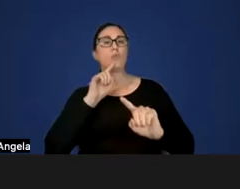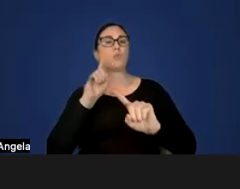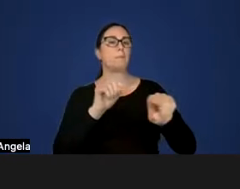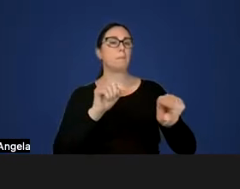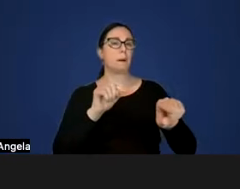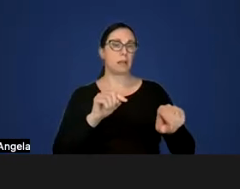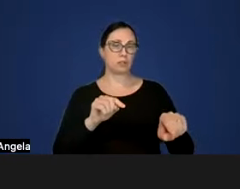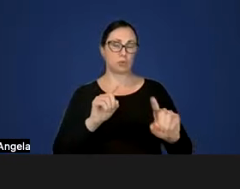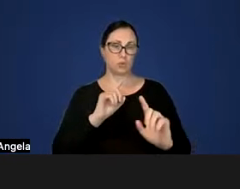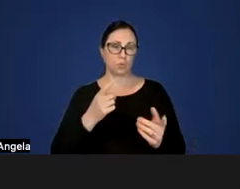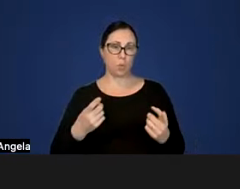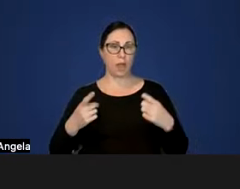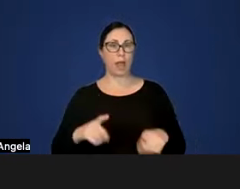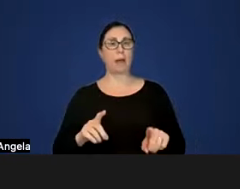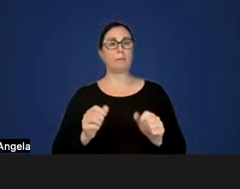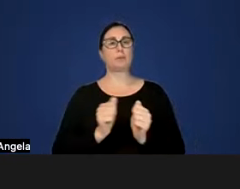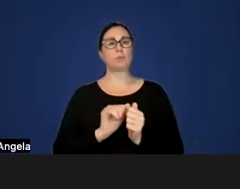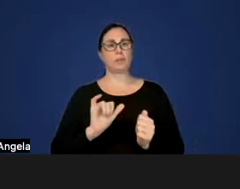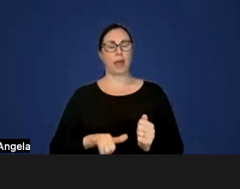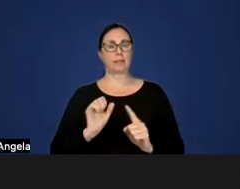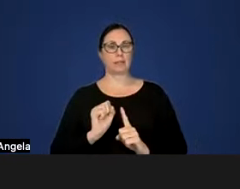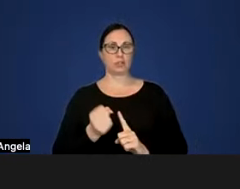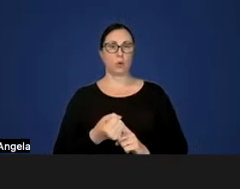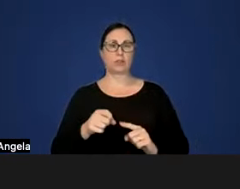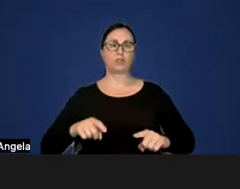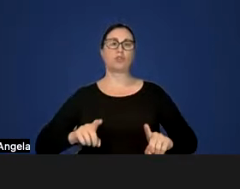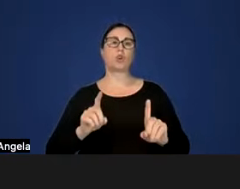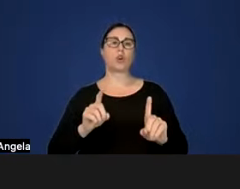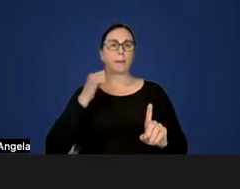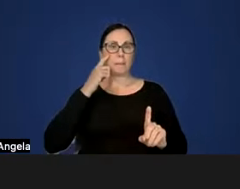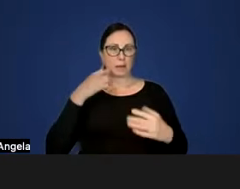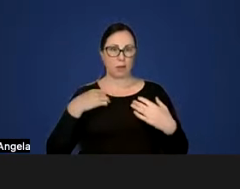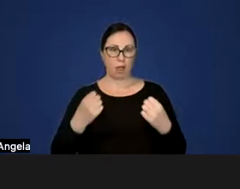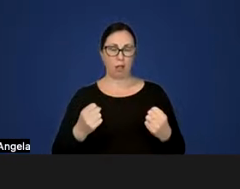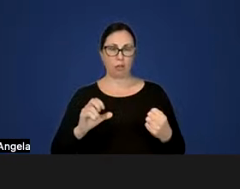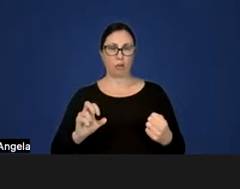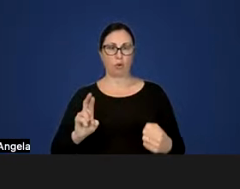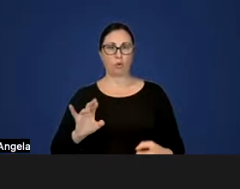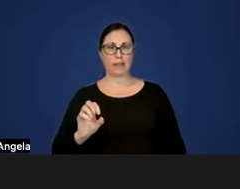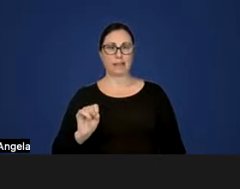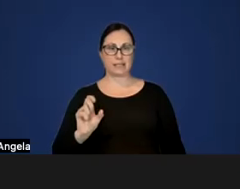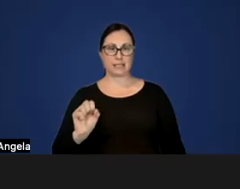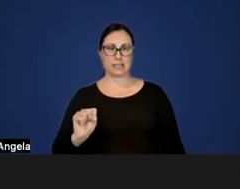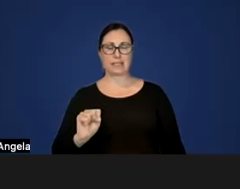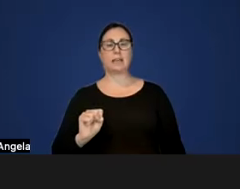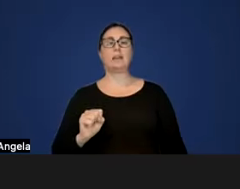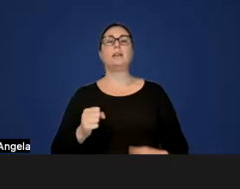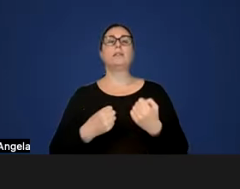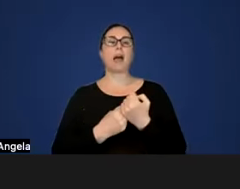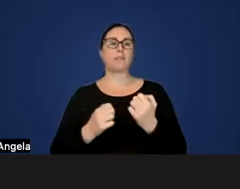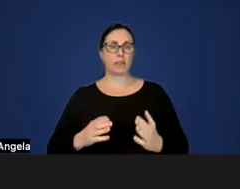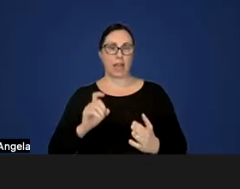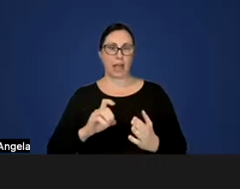happened to that situation during a mental health crisis was the advocate had to speak over them and